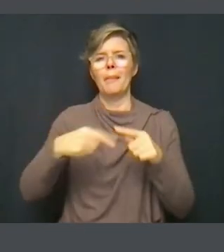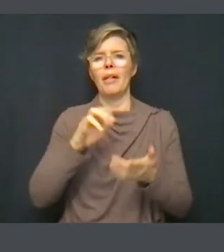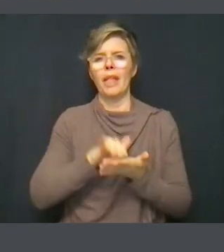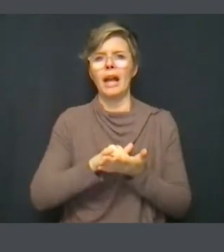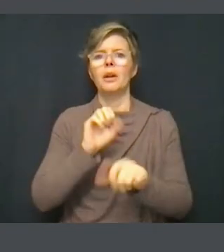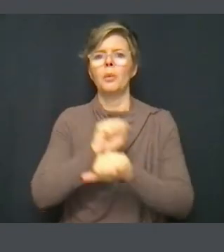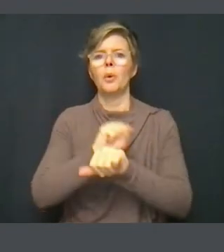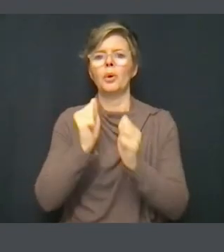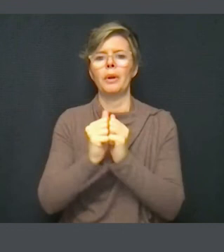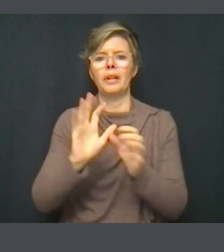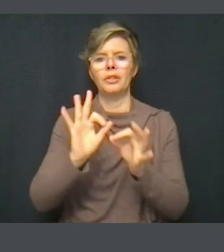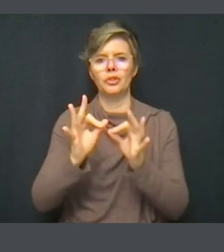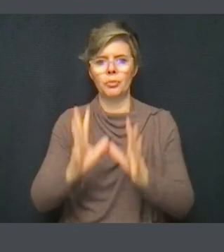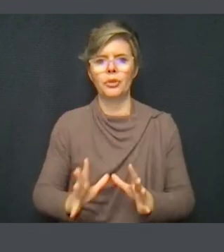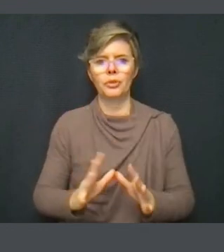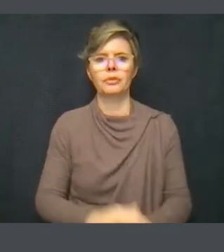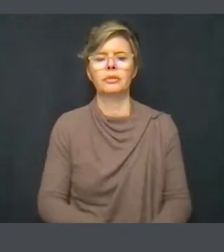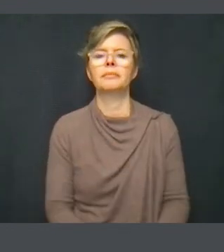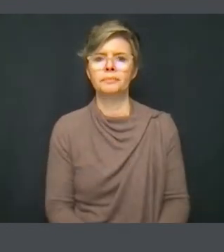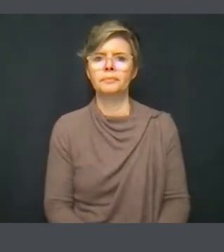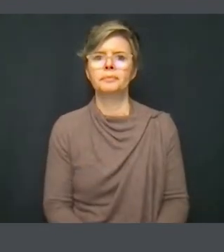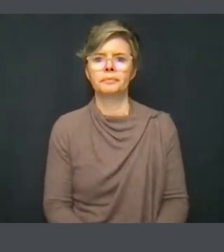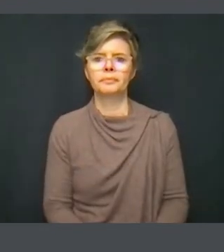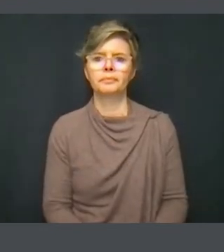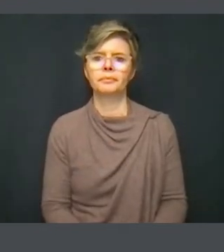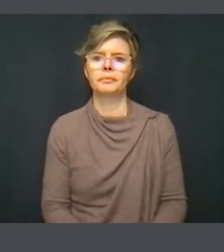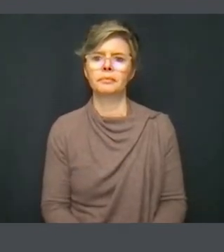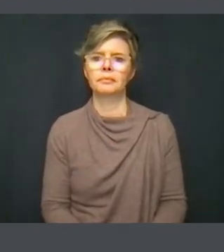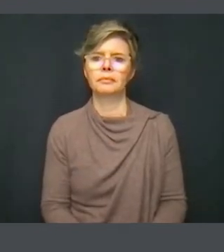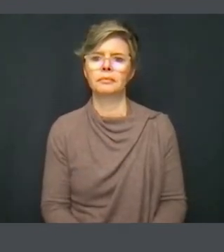and Science have, and then it looks like there's another book that came out.